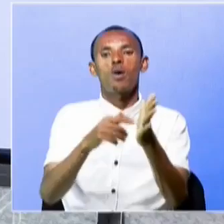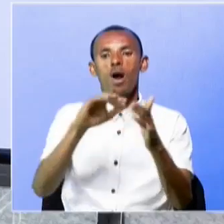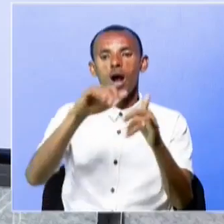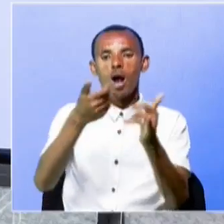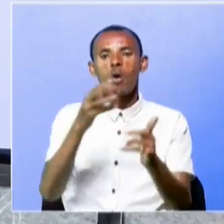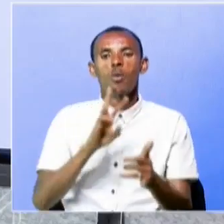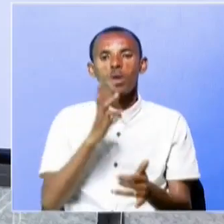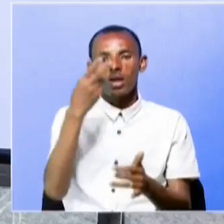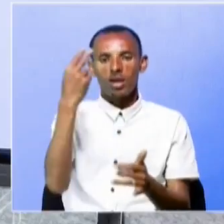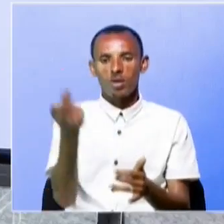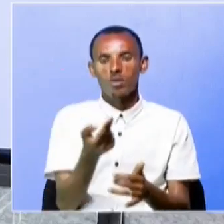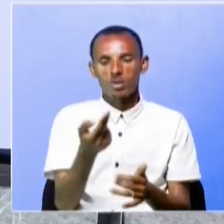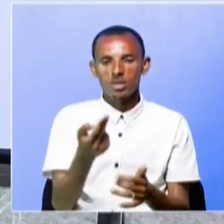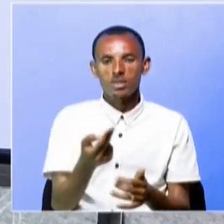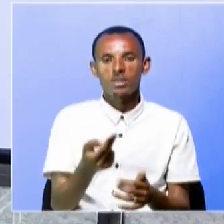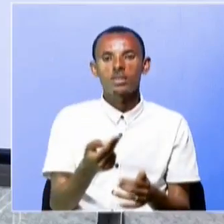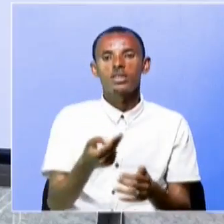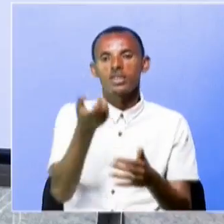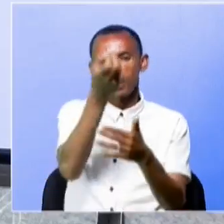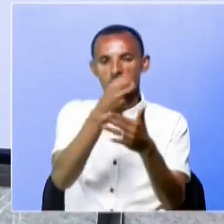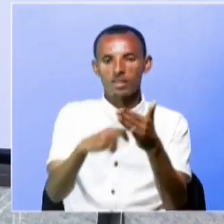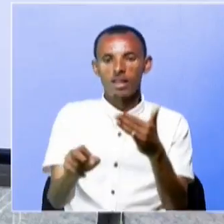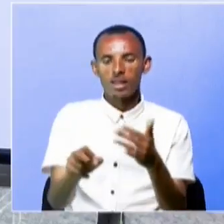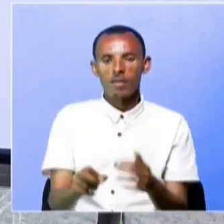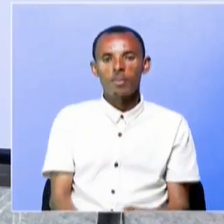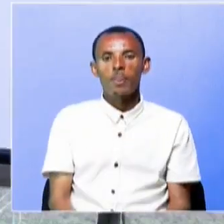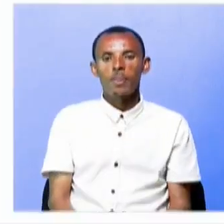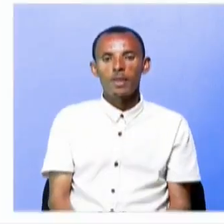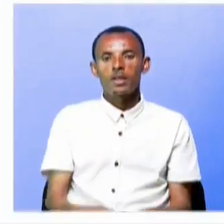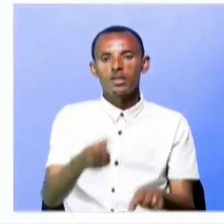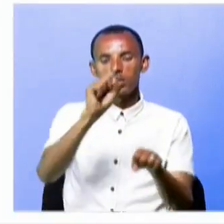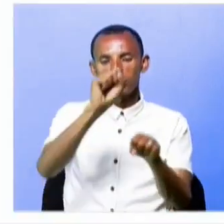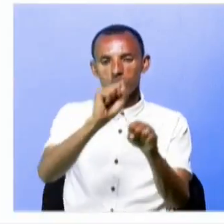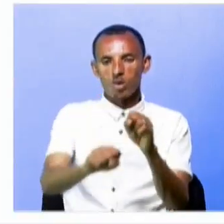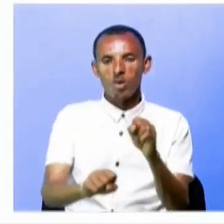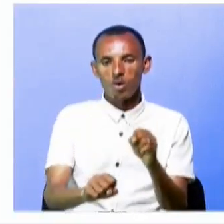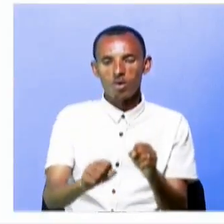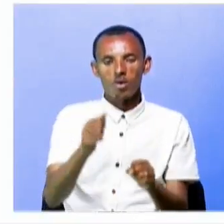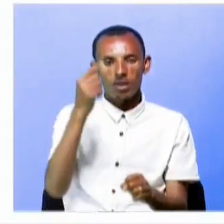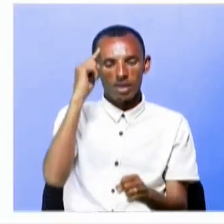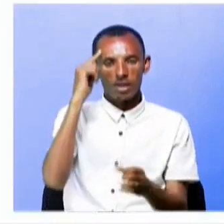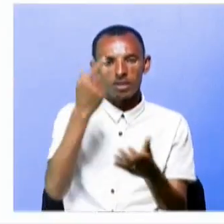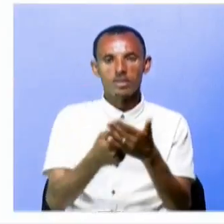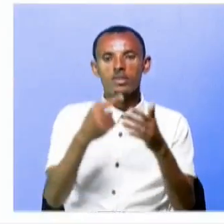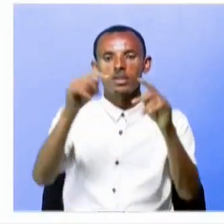derive the result, okay? So consider this triangle.